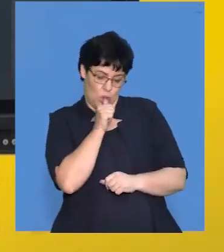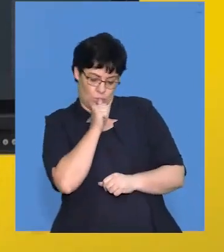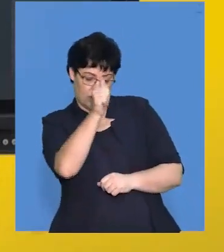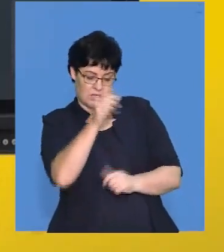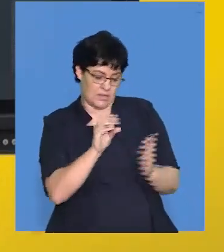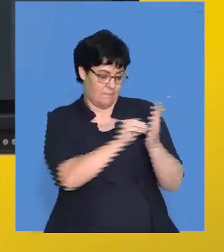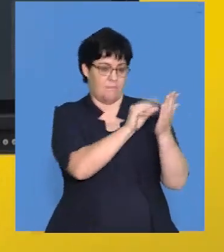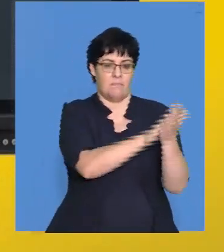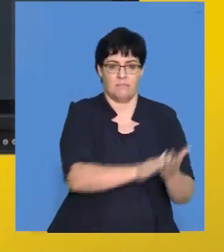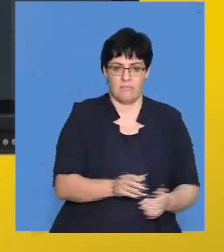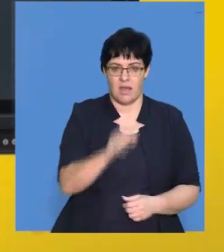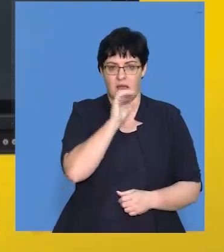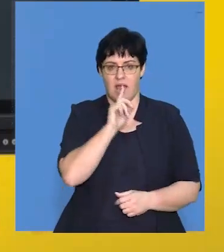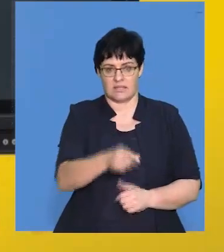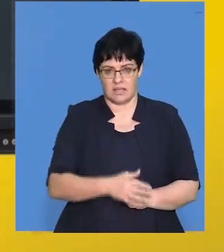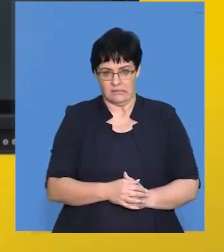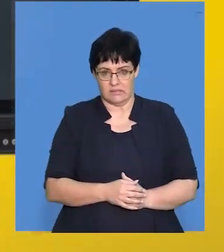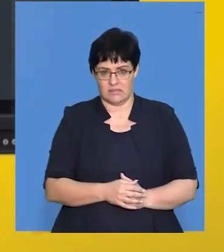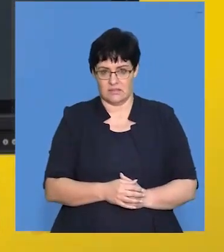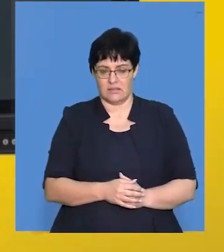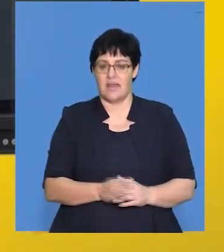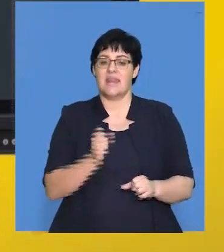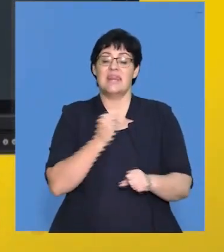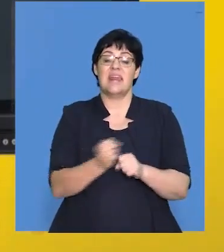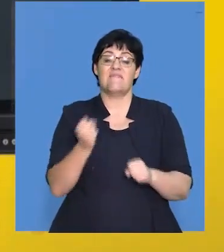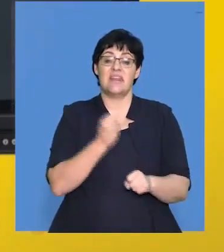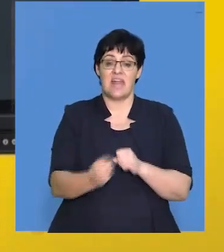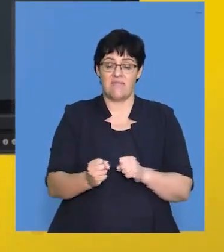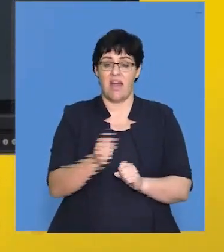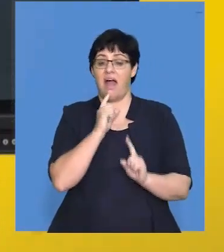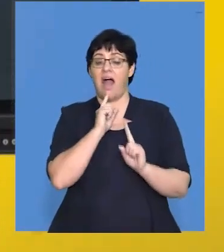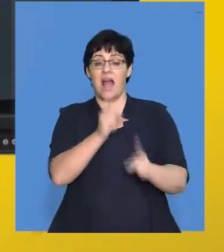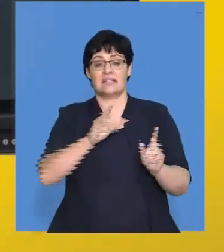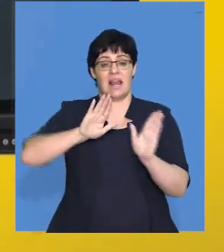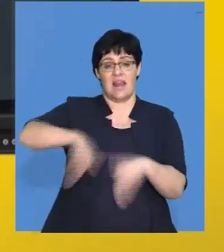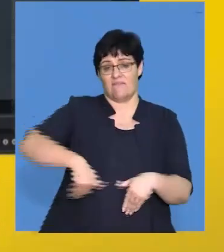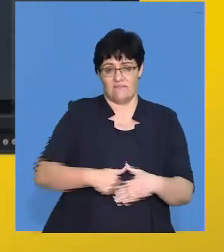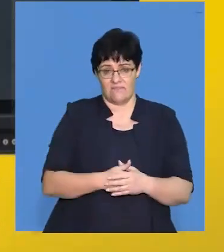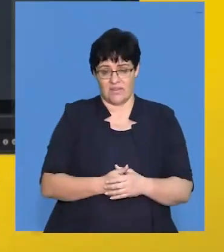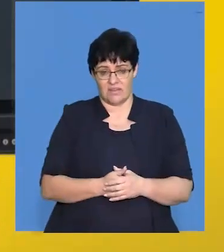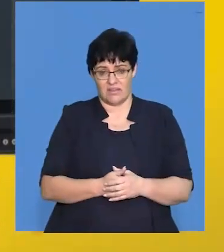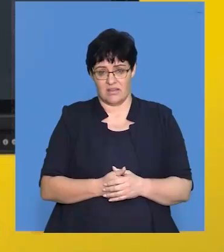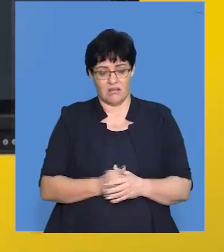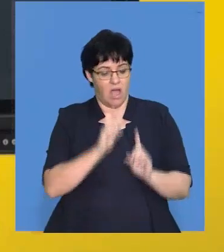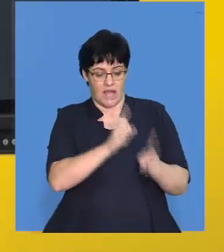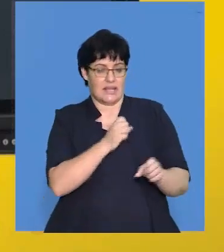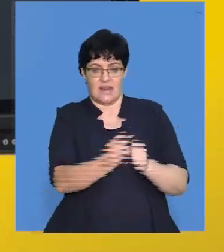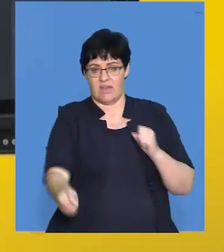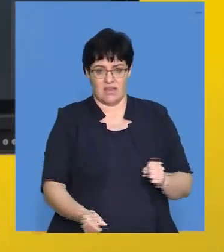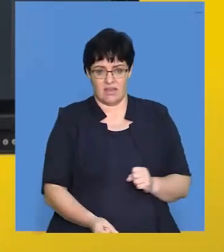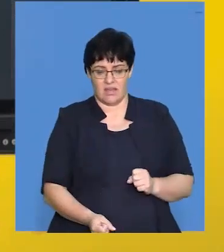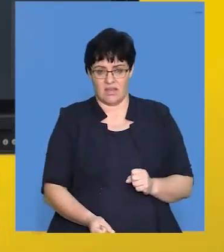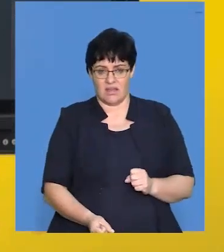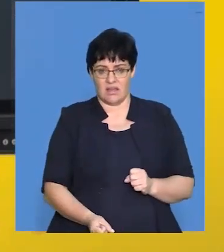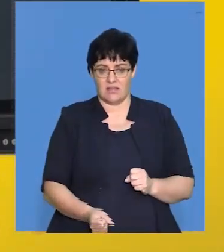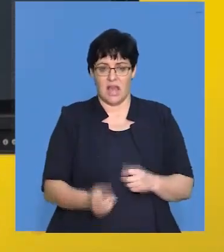answer. And never leave an answer, a question unanswered. One of